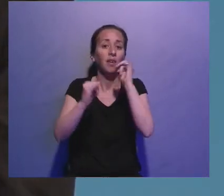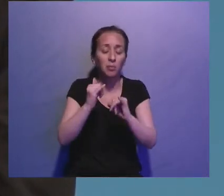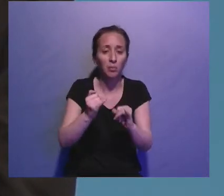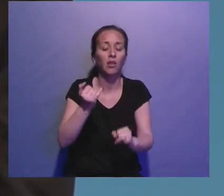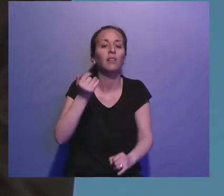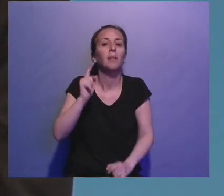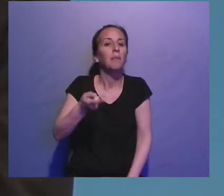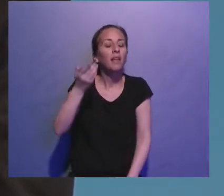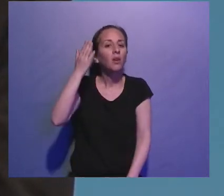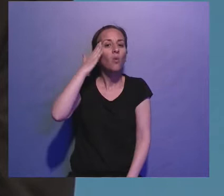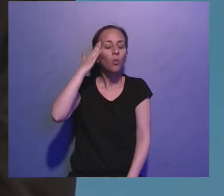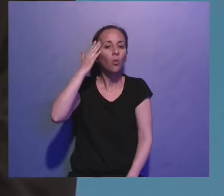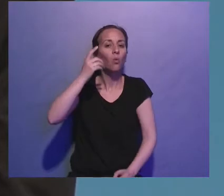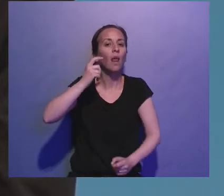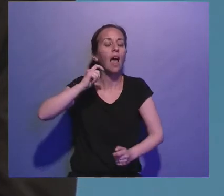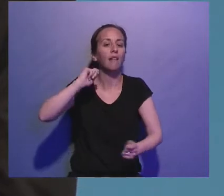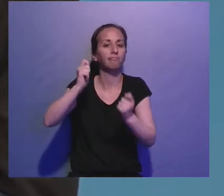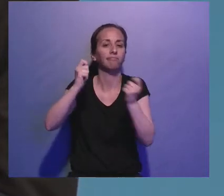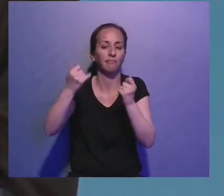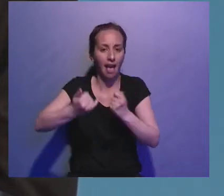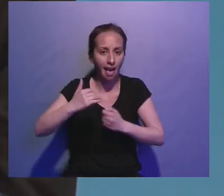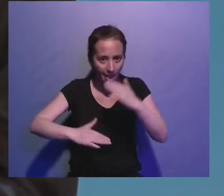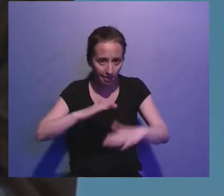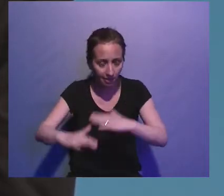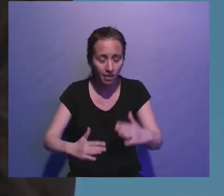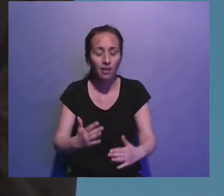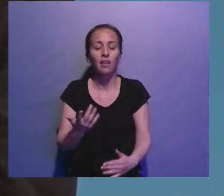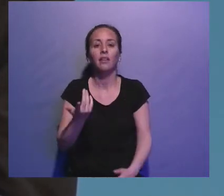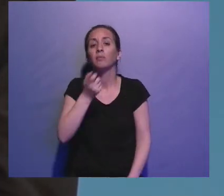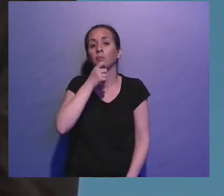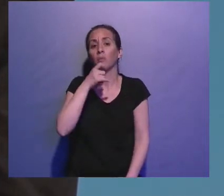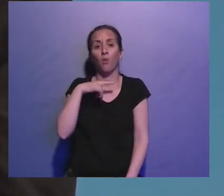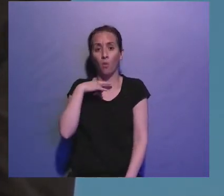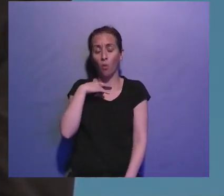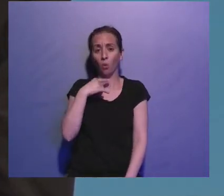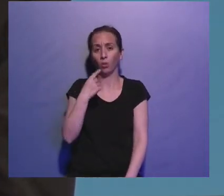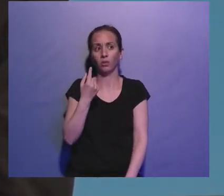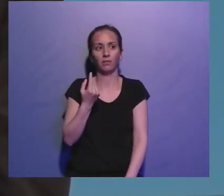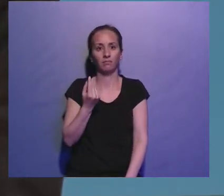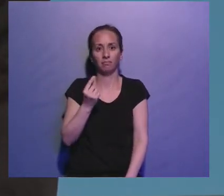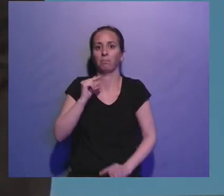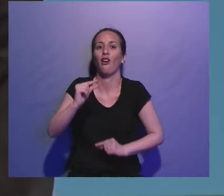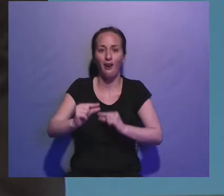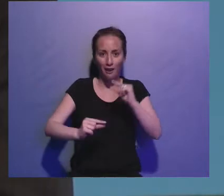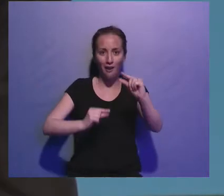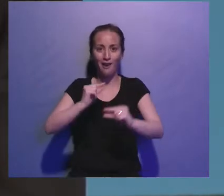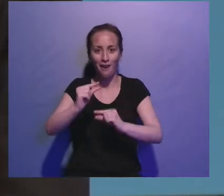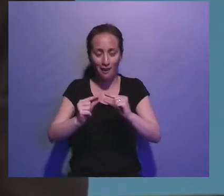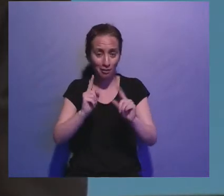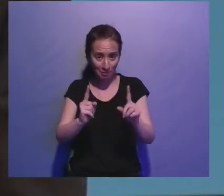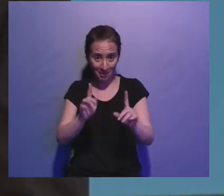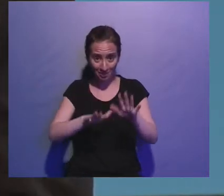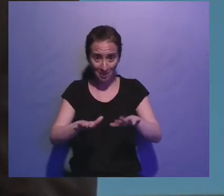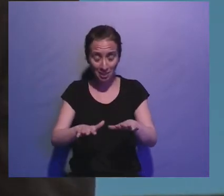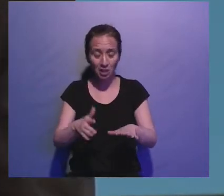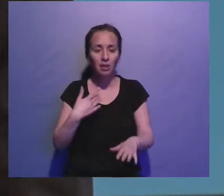records, the information obtained and the culture developed being stored is a significant progress. In Jujuy,